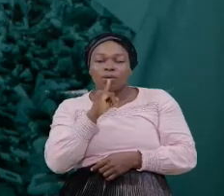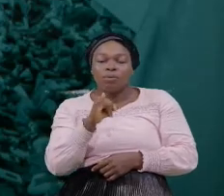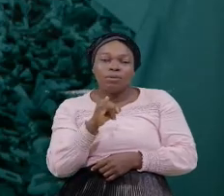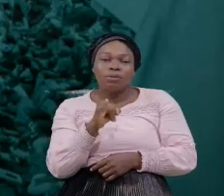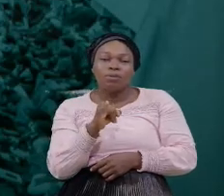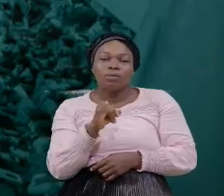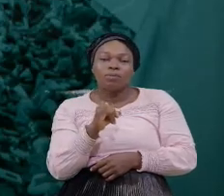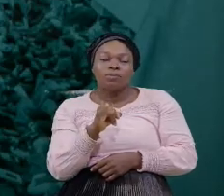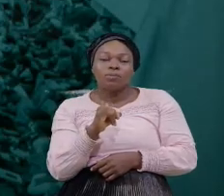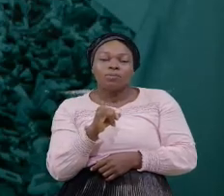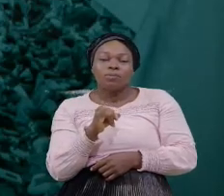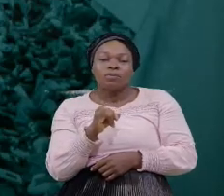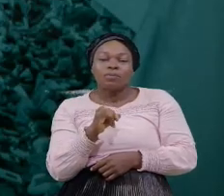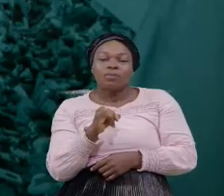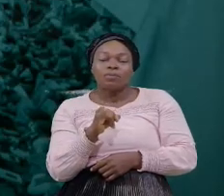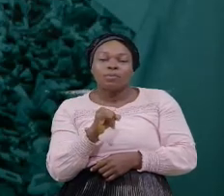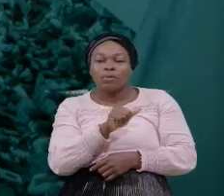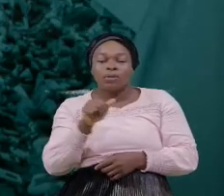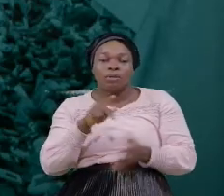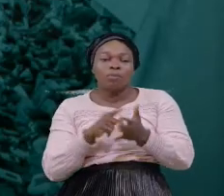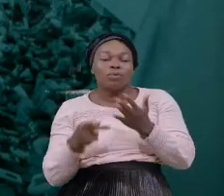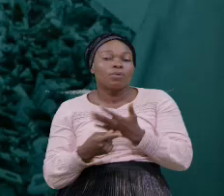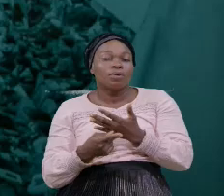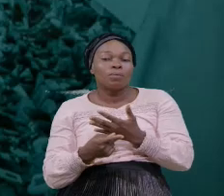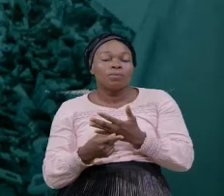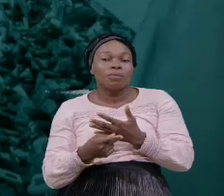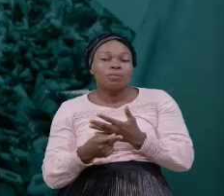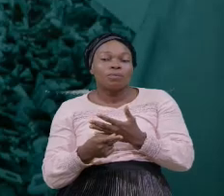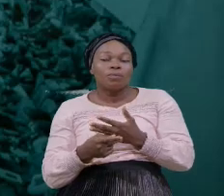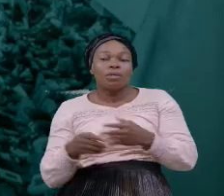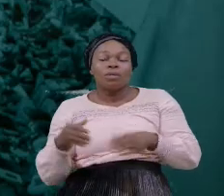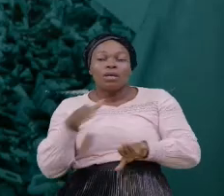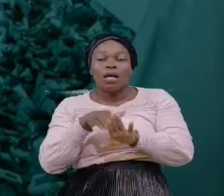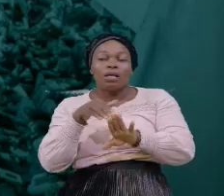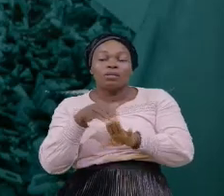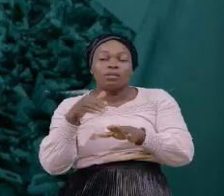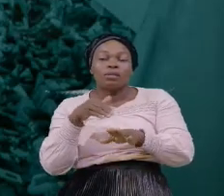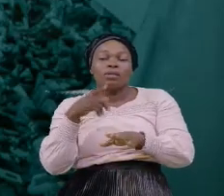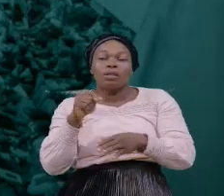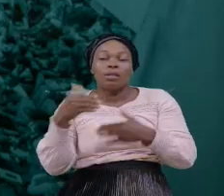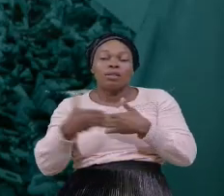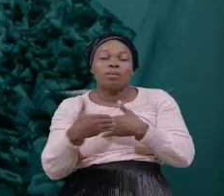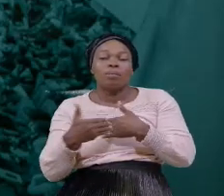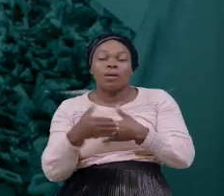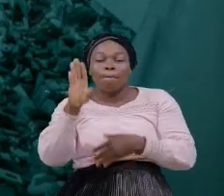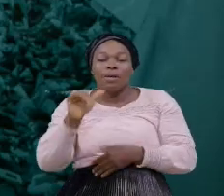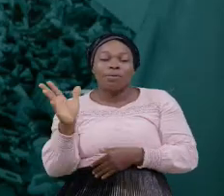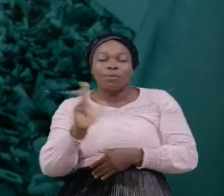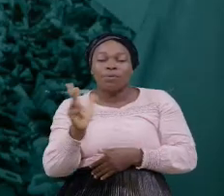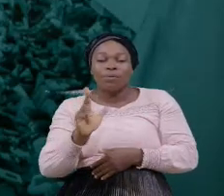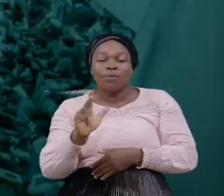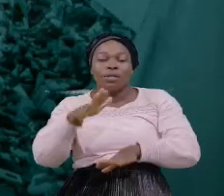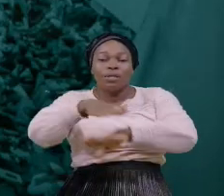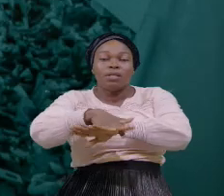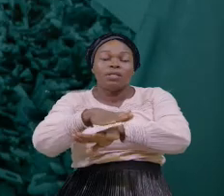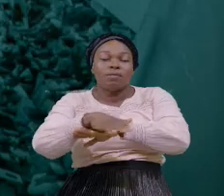tent behind that story building. By 3 p.m. tomorrow, you ought to be